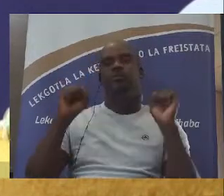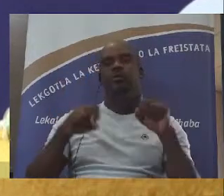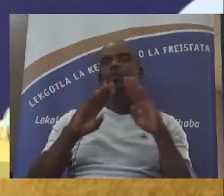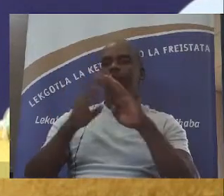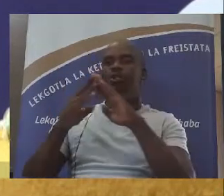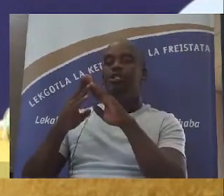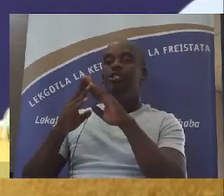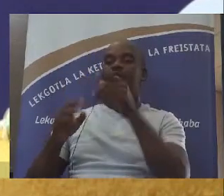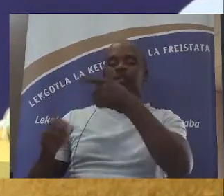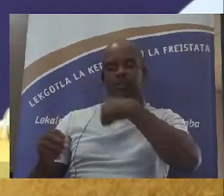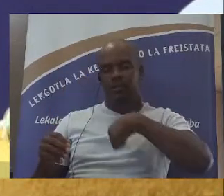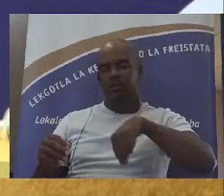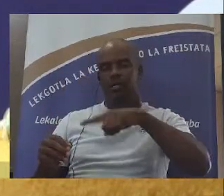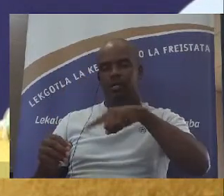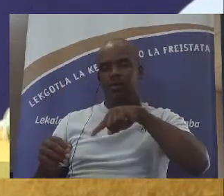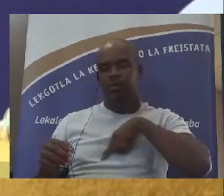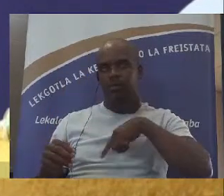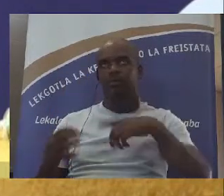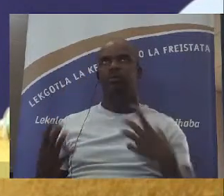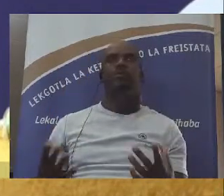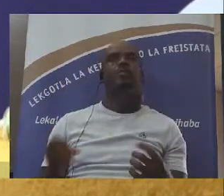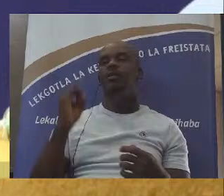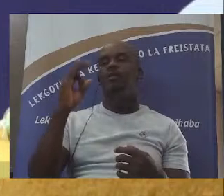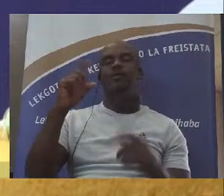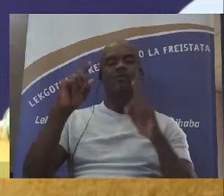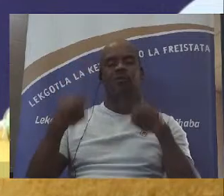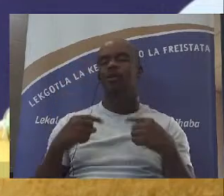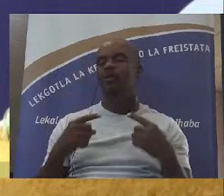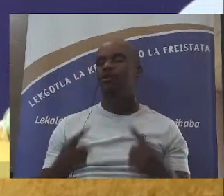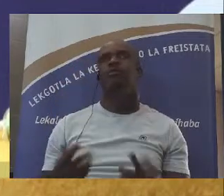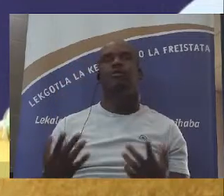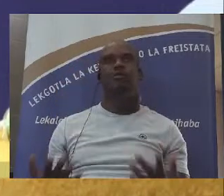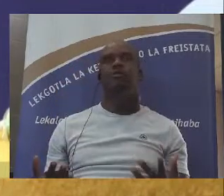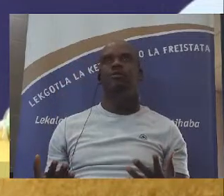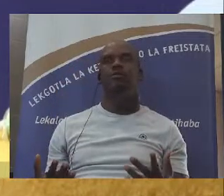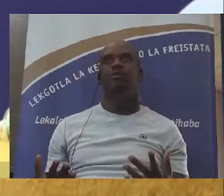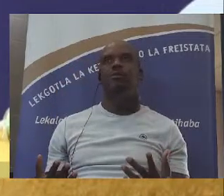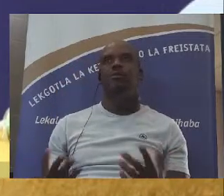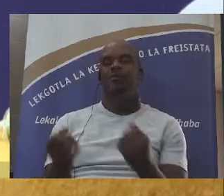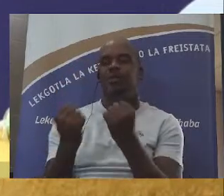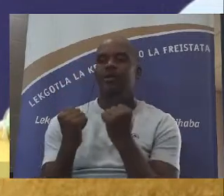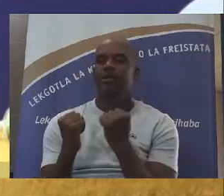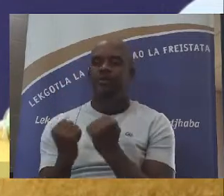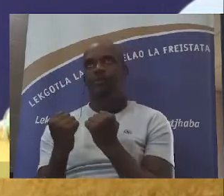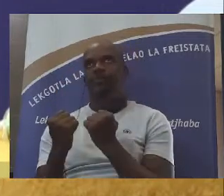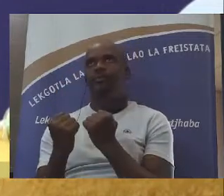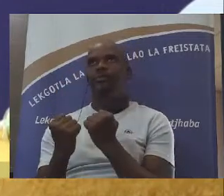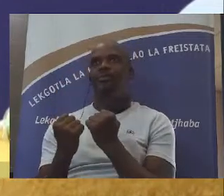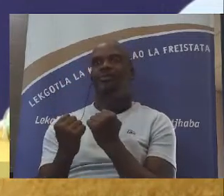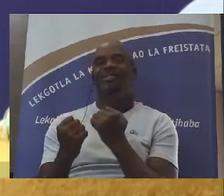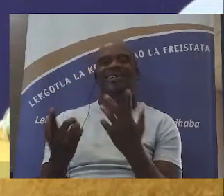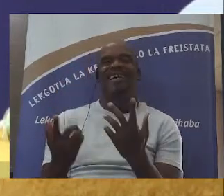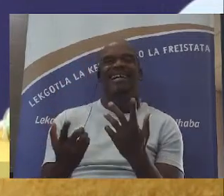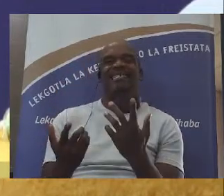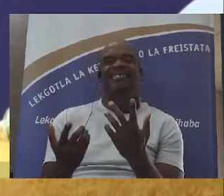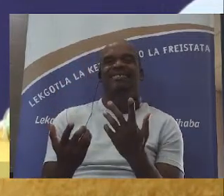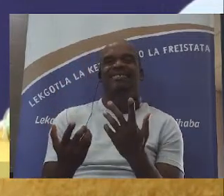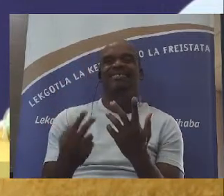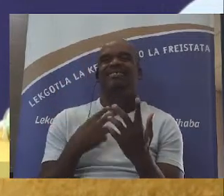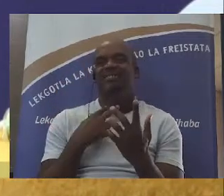jwale ha o sa etse jwalo mo re fitlang re tshware a matsoho teng ke ha ile hore ha re